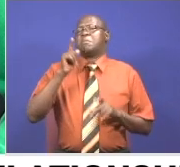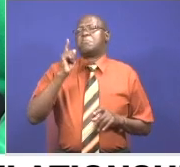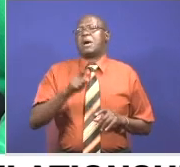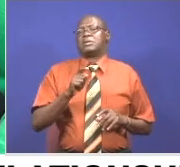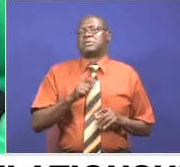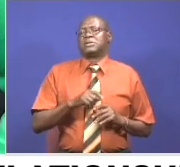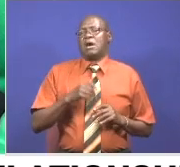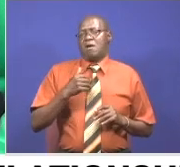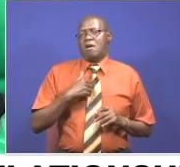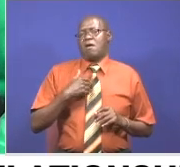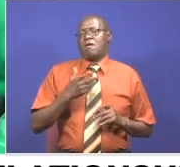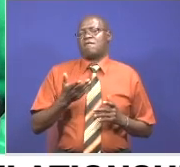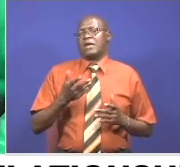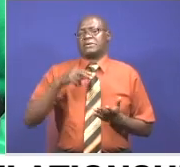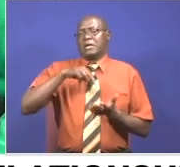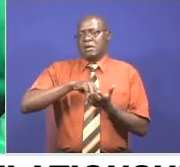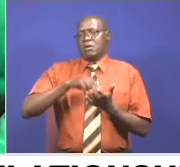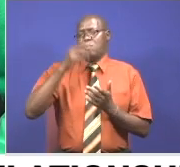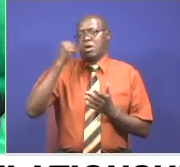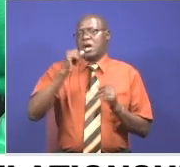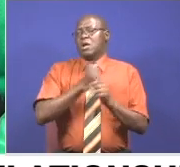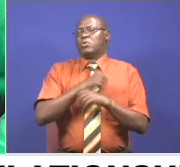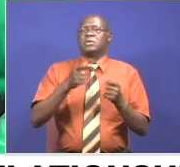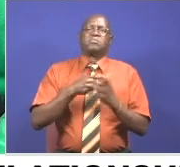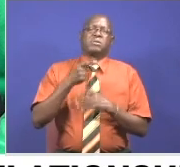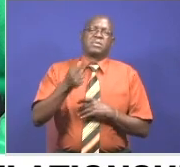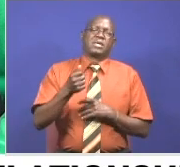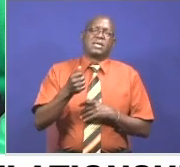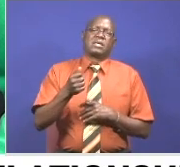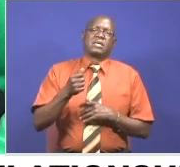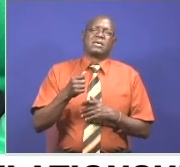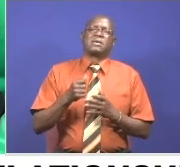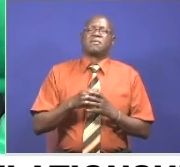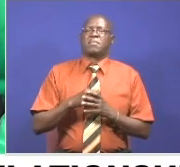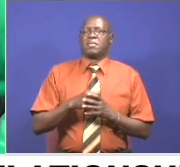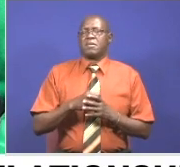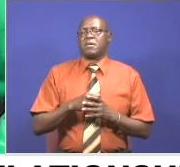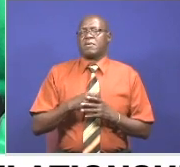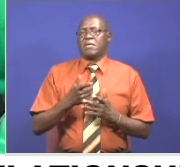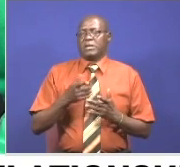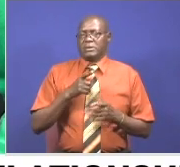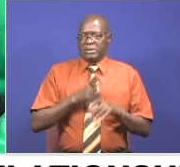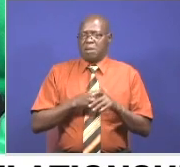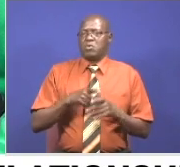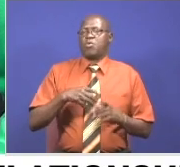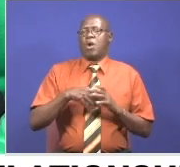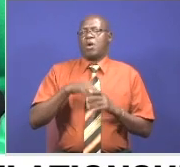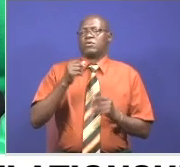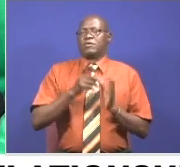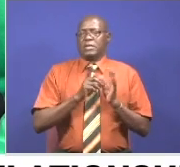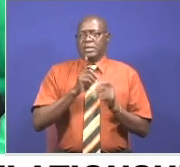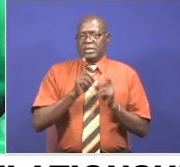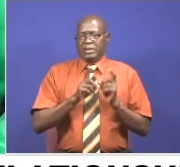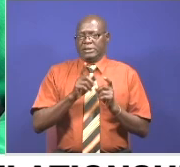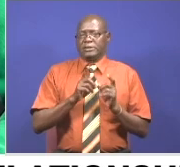paying all the, when you go out for a date, you cannot pay, you know, support to an extent that you are